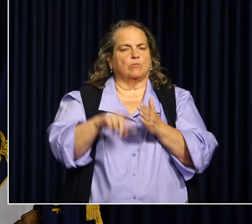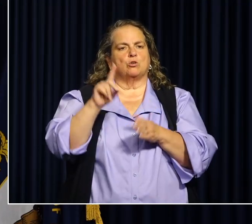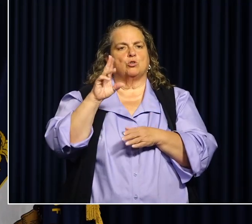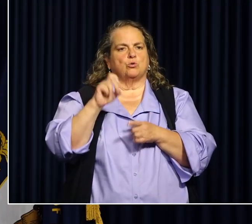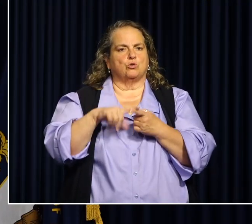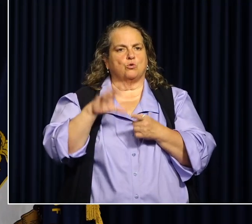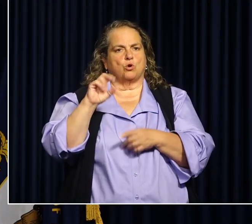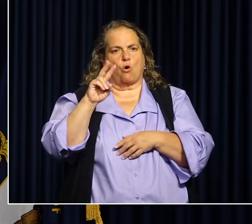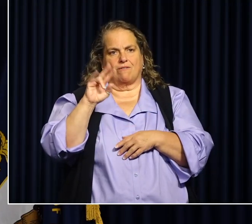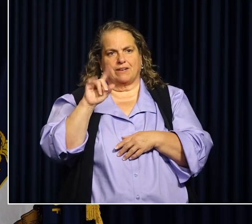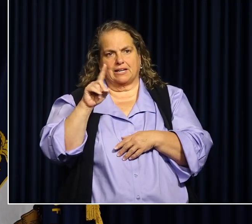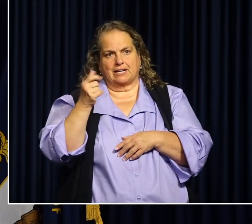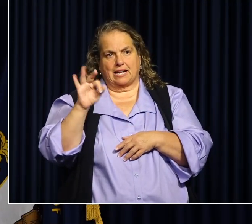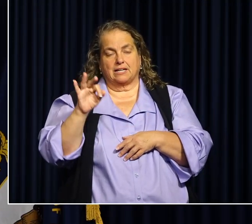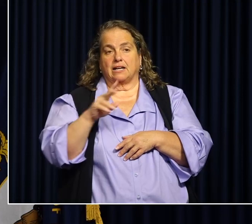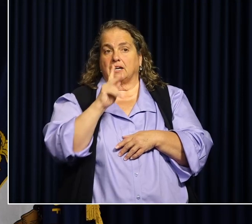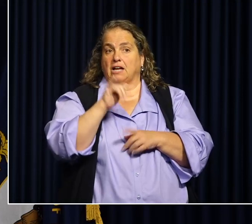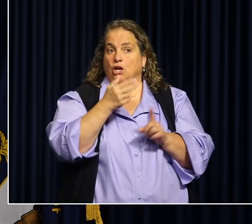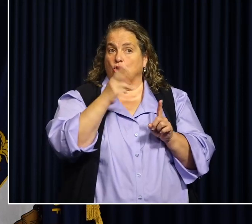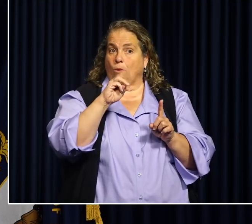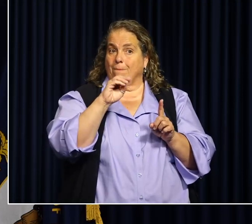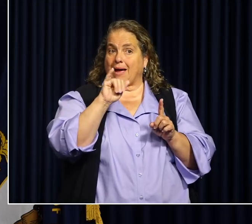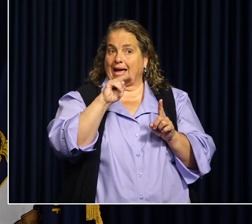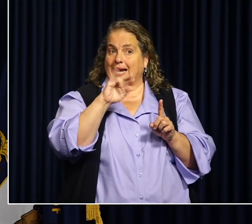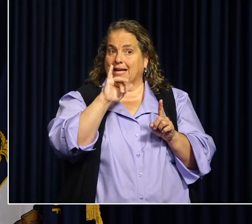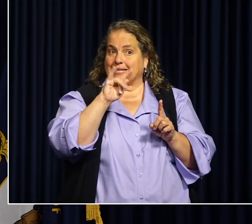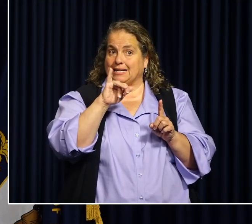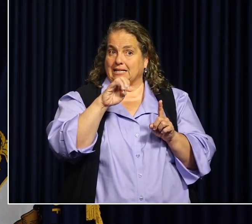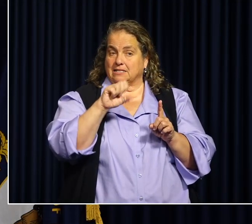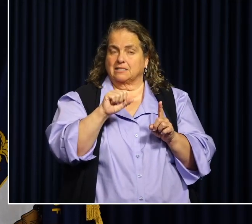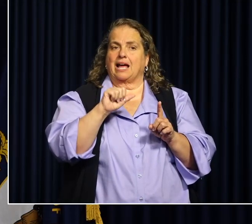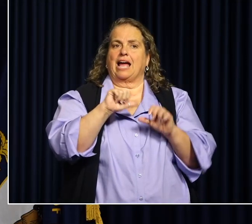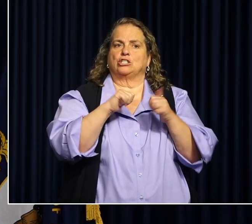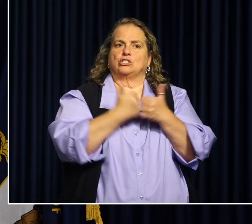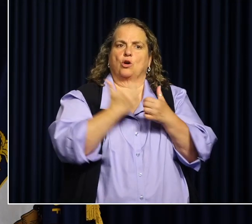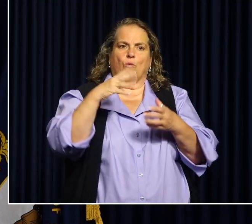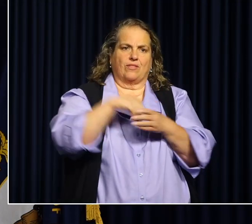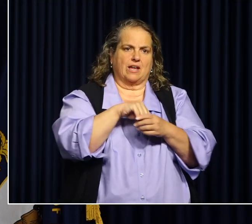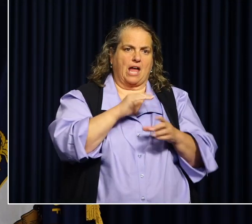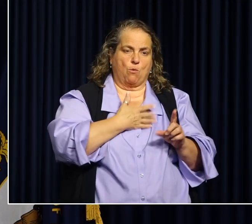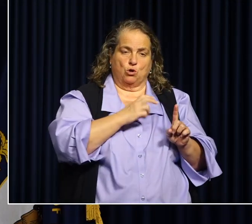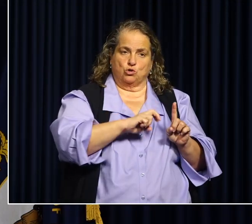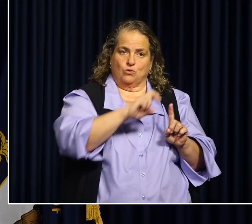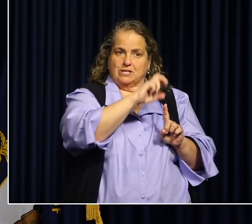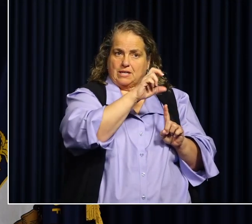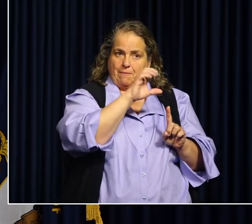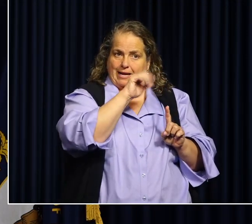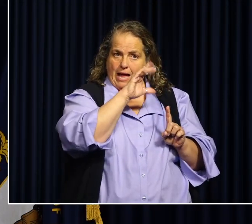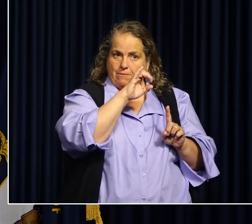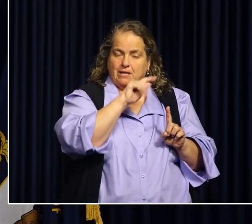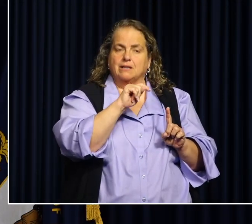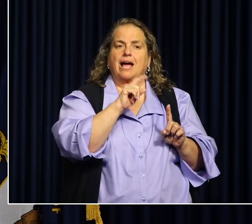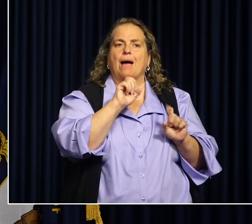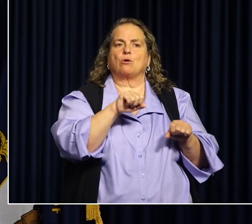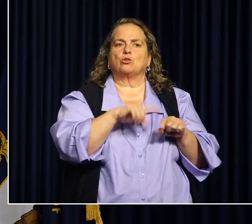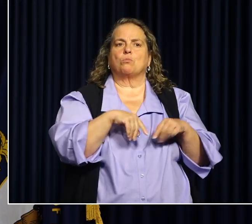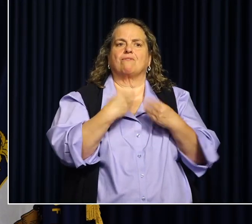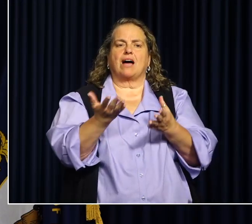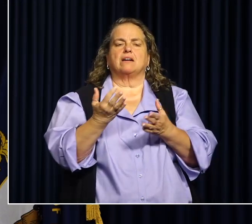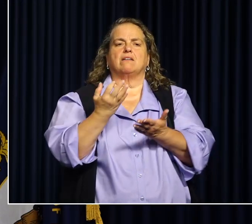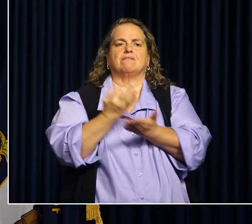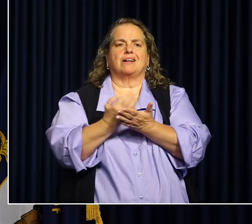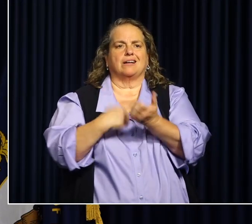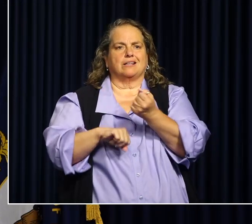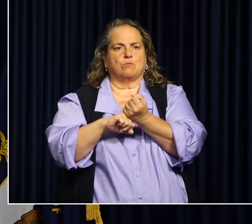COVID-19. Kentucky Humanities is an agency in our tourism cabinet, and it's able to provide funding to these